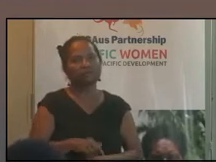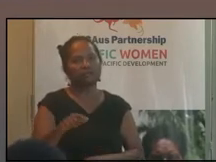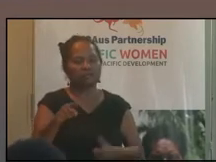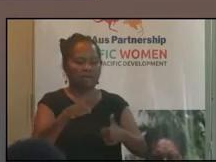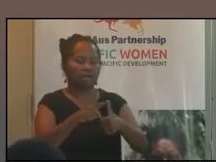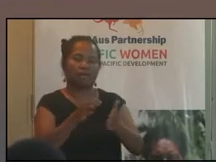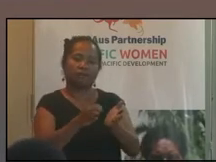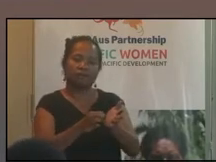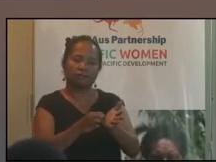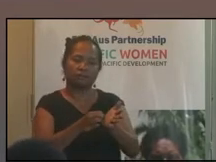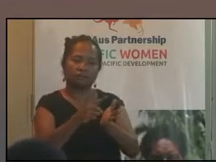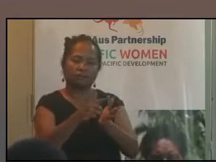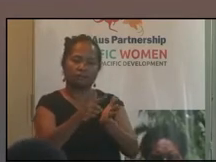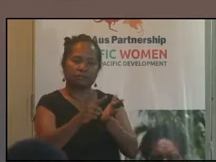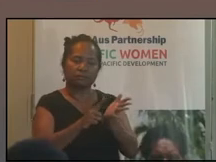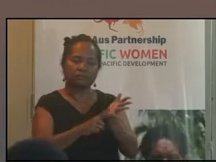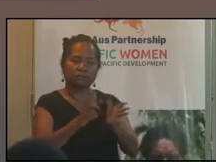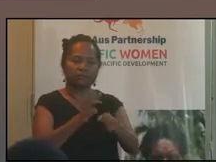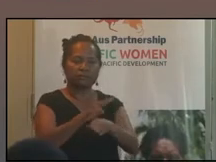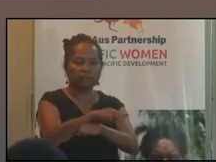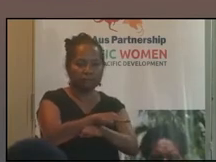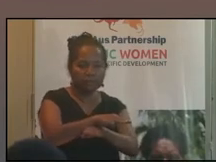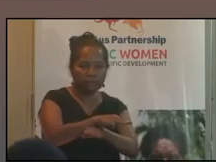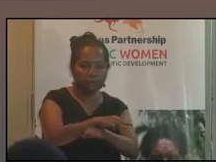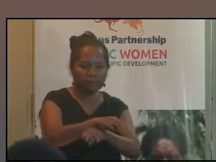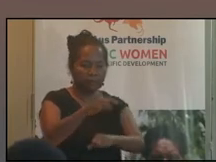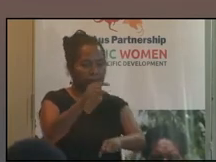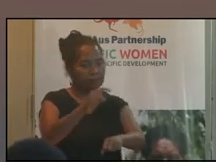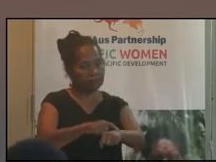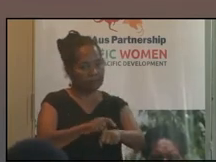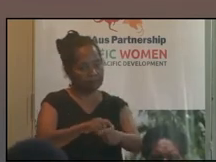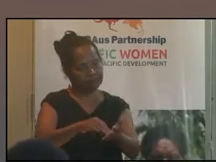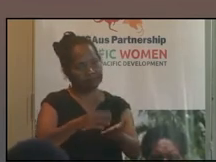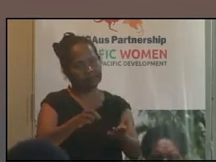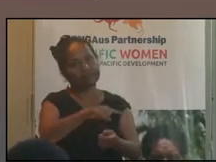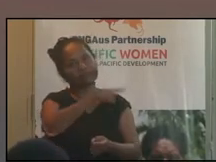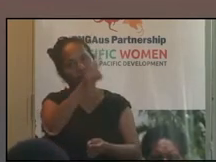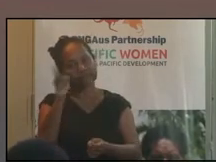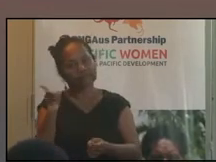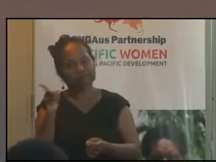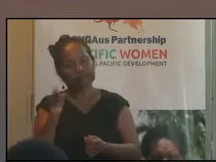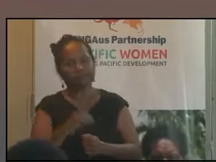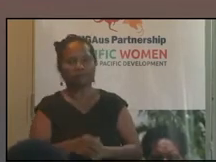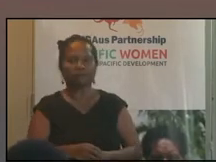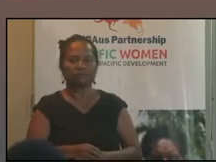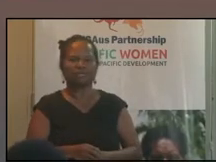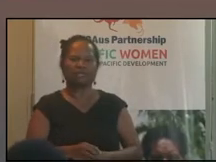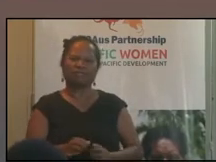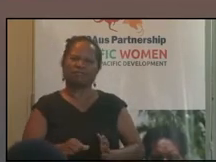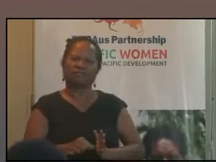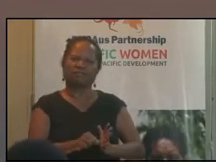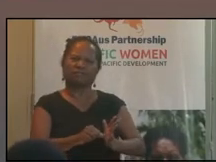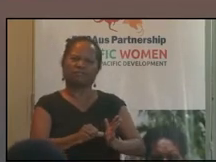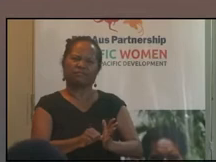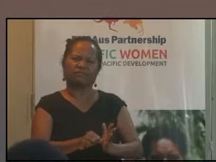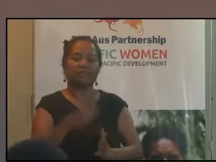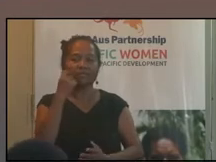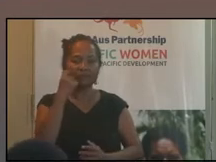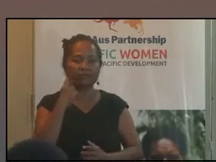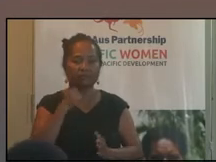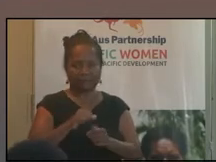because that's when the reach opened. And so the time frame from now to April, it's quite difficult, but we'll try our best to